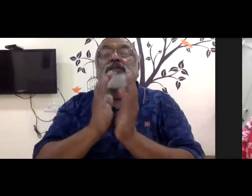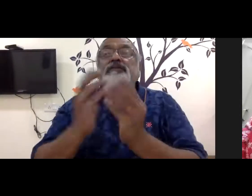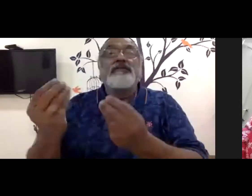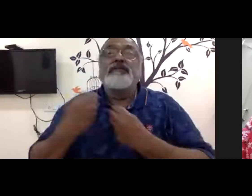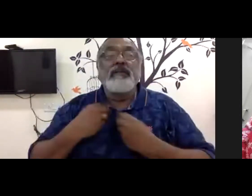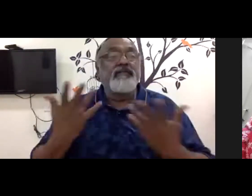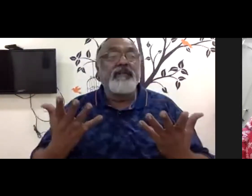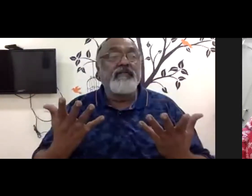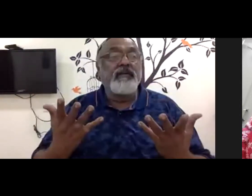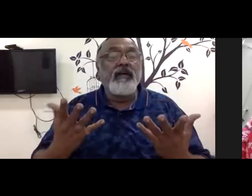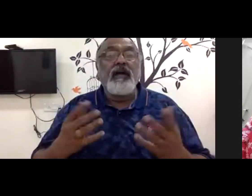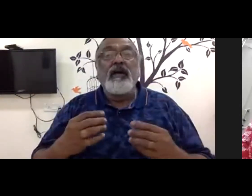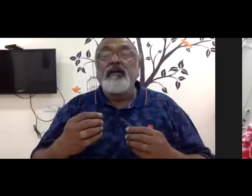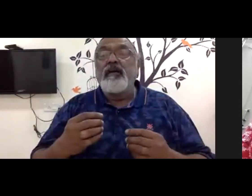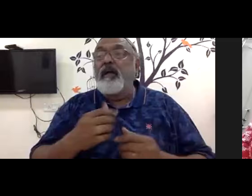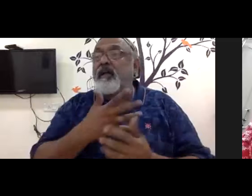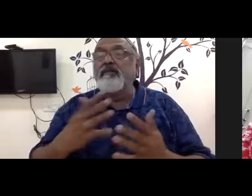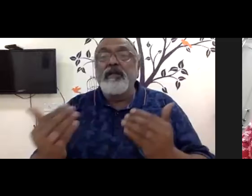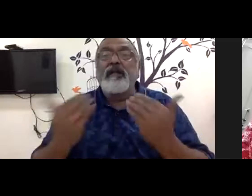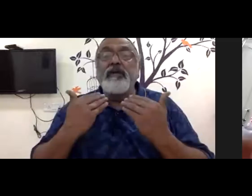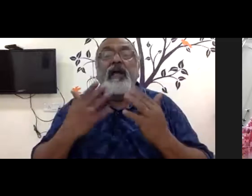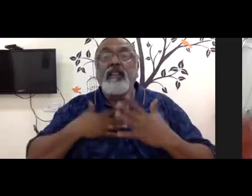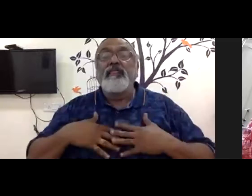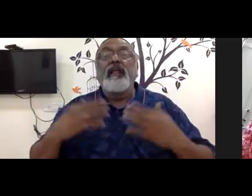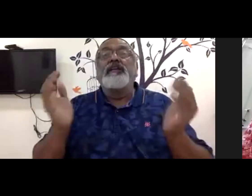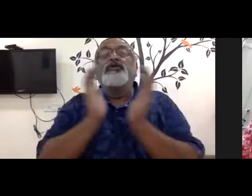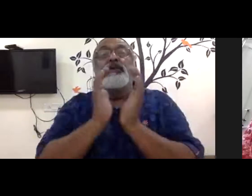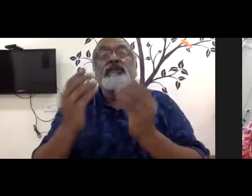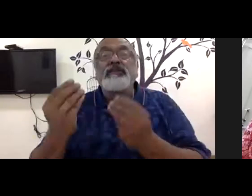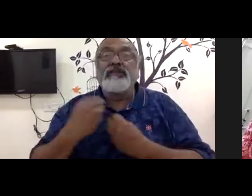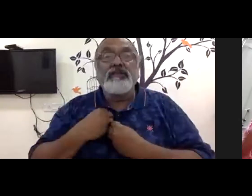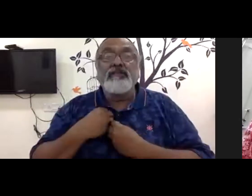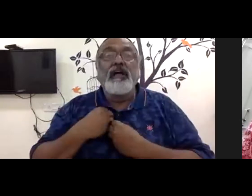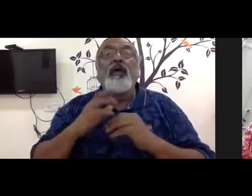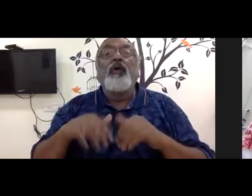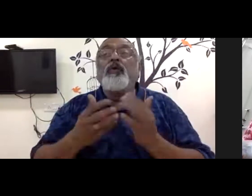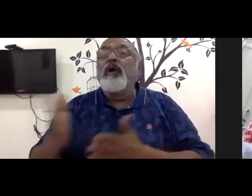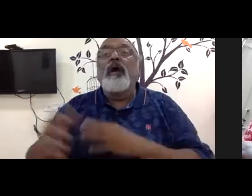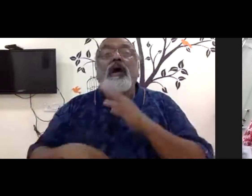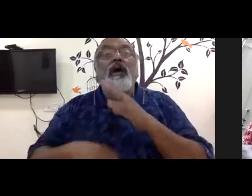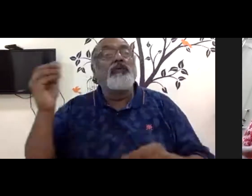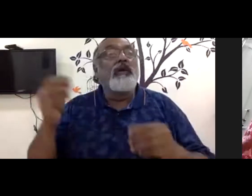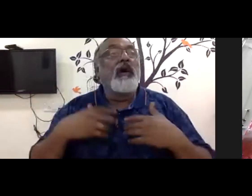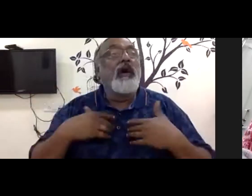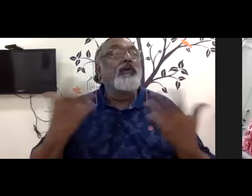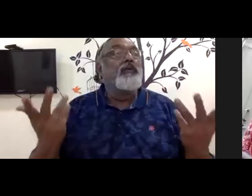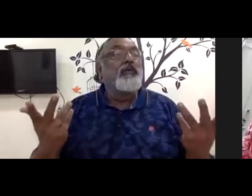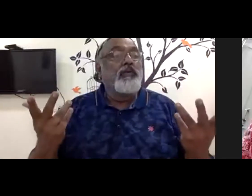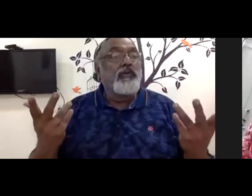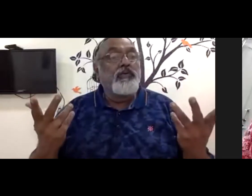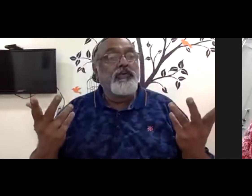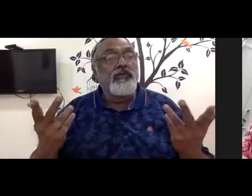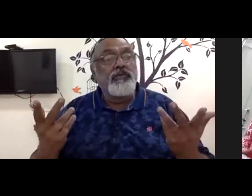providing you health insurance, and what is the way out. ask him